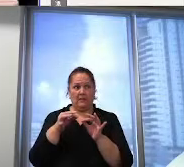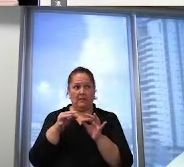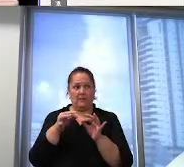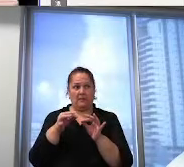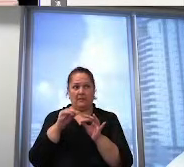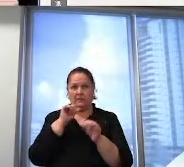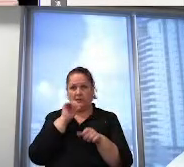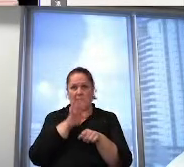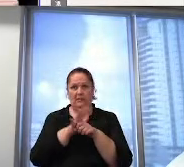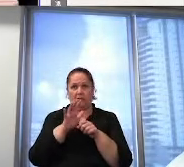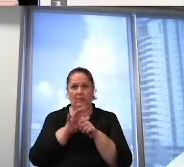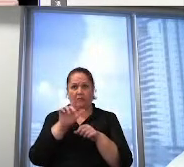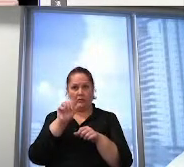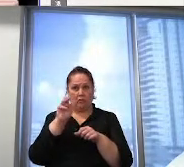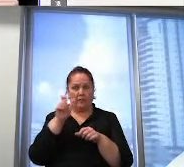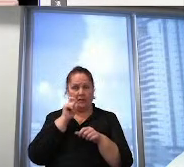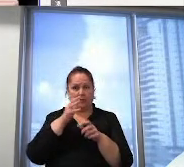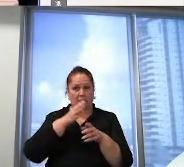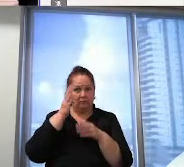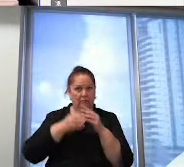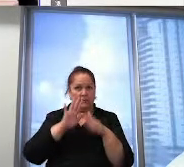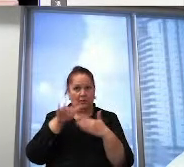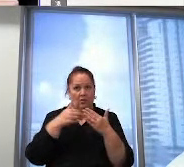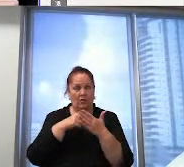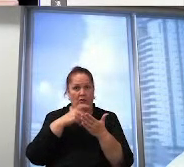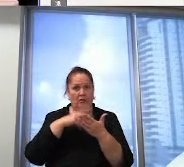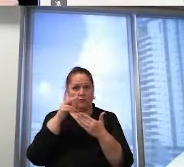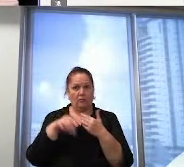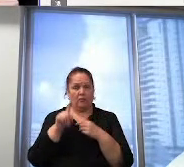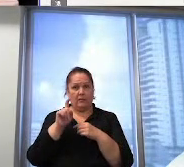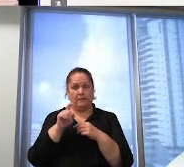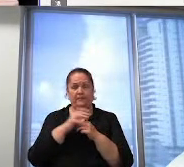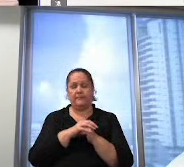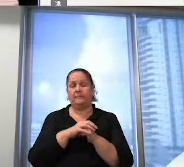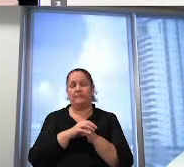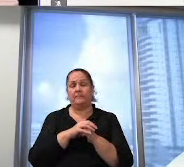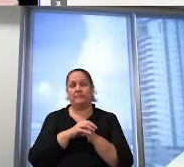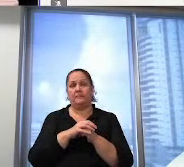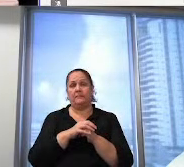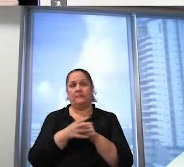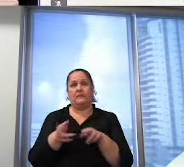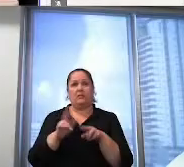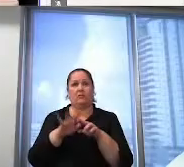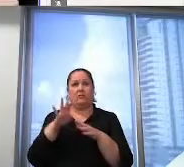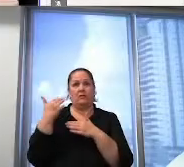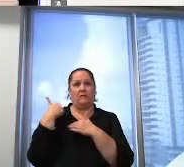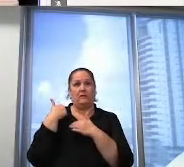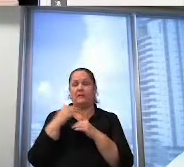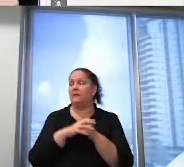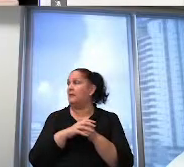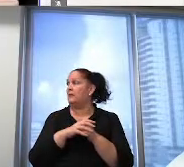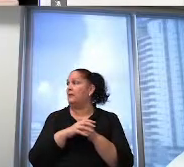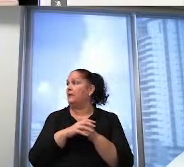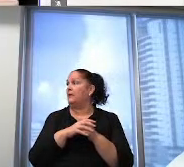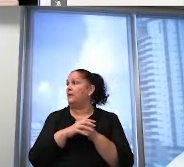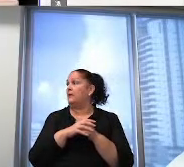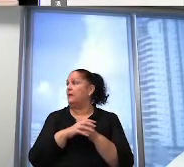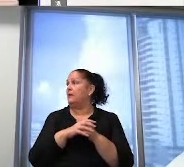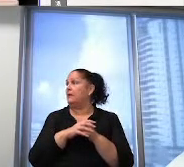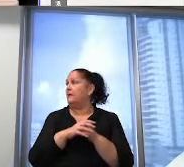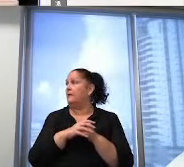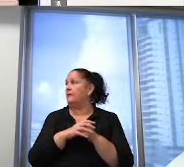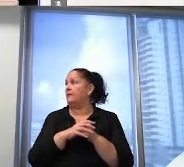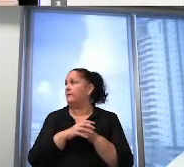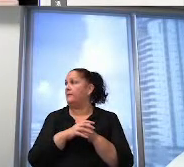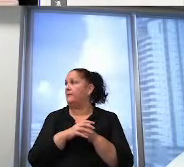enough for LUMA to do the total program and increase reliability? No,